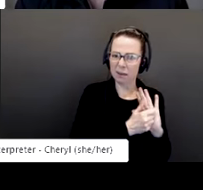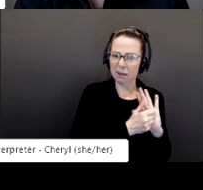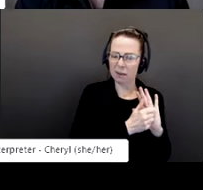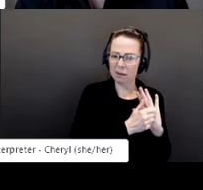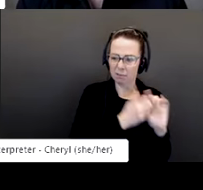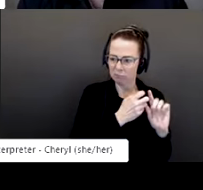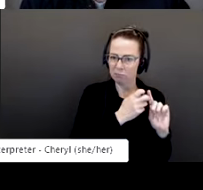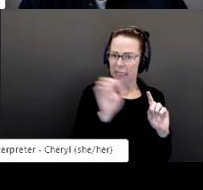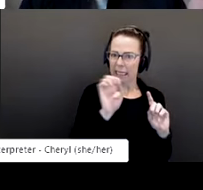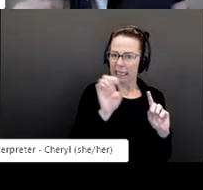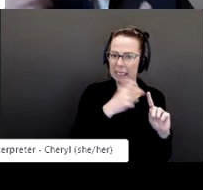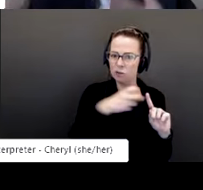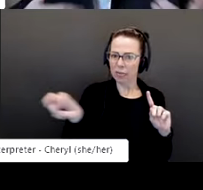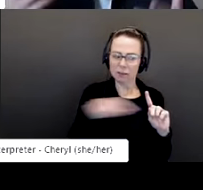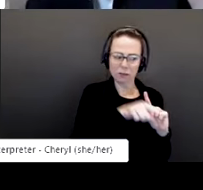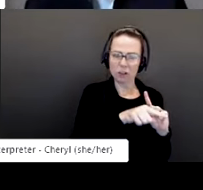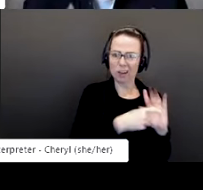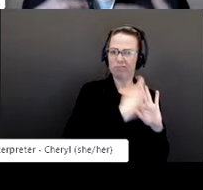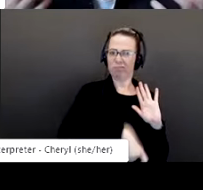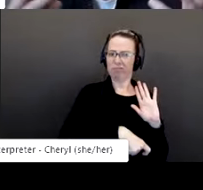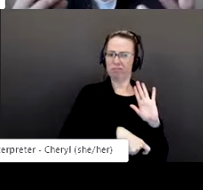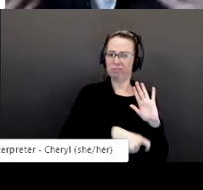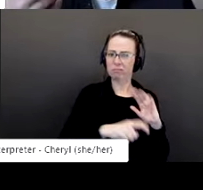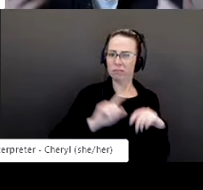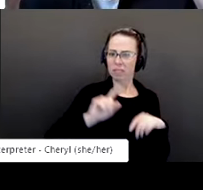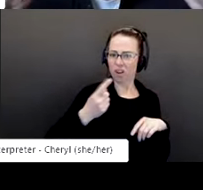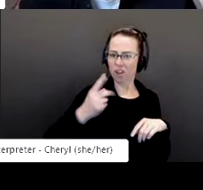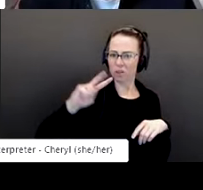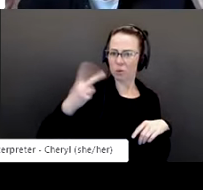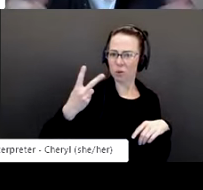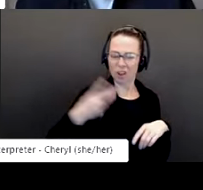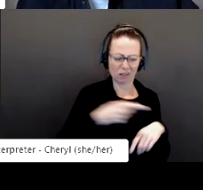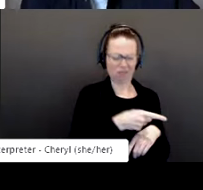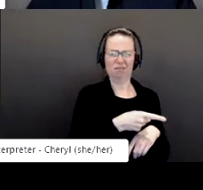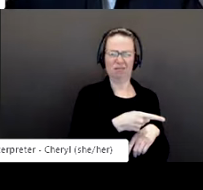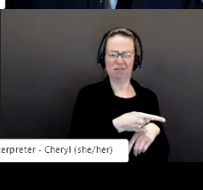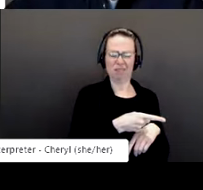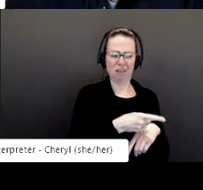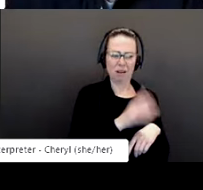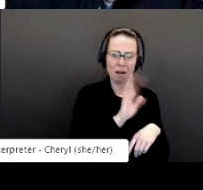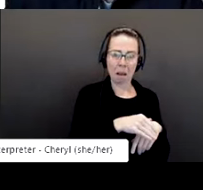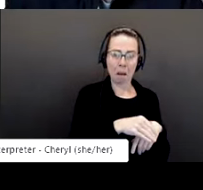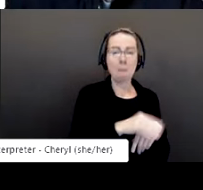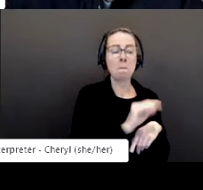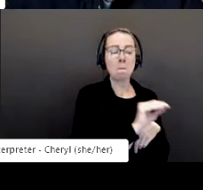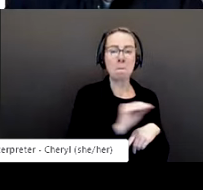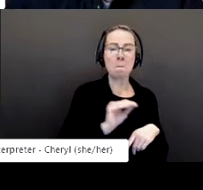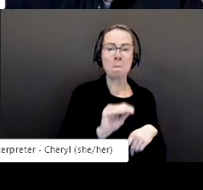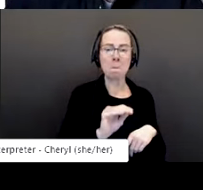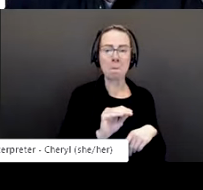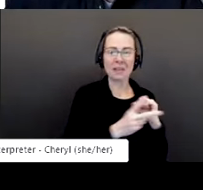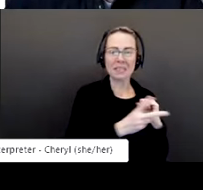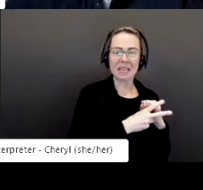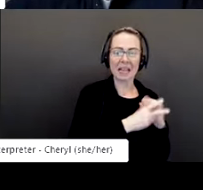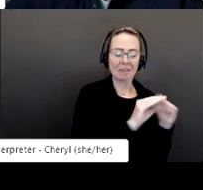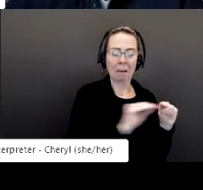$3, something like that, just because of the administrative way those accounts are set up. By quickly